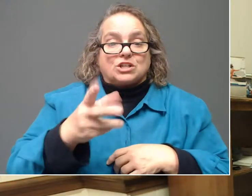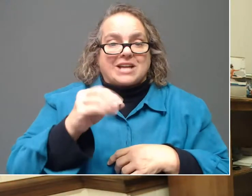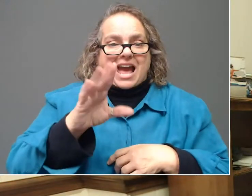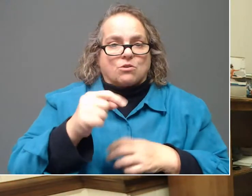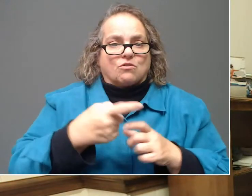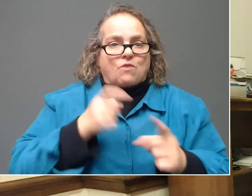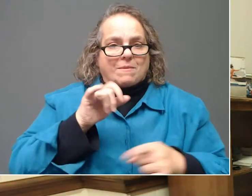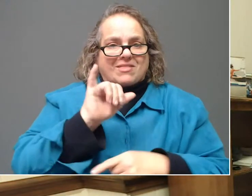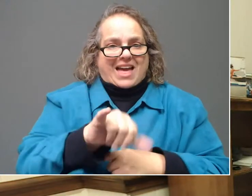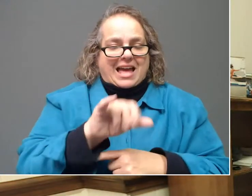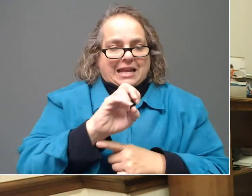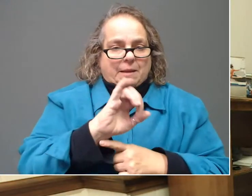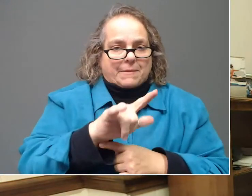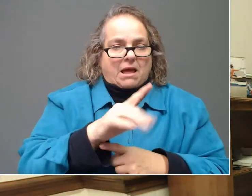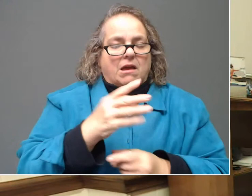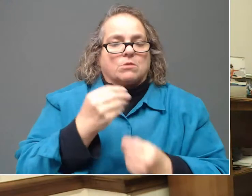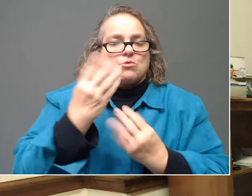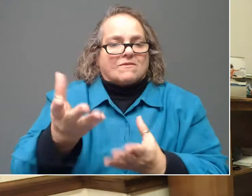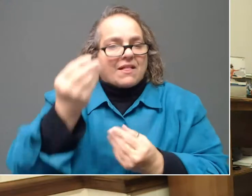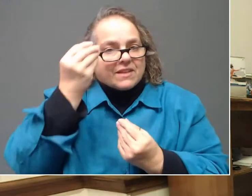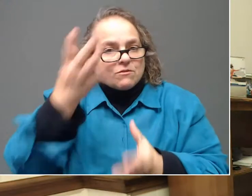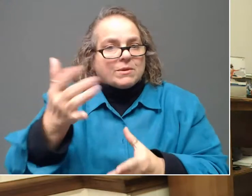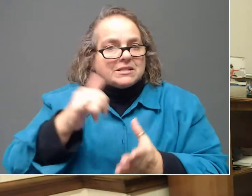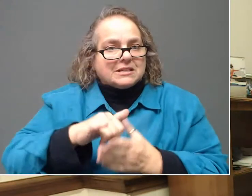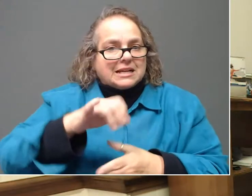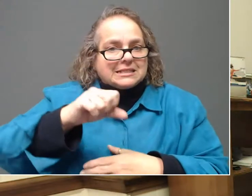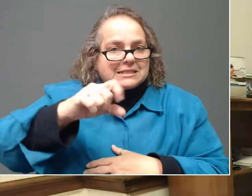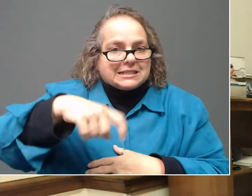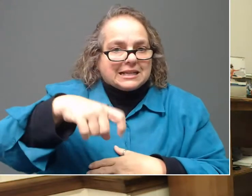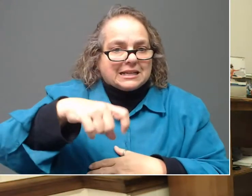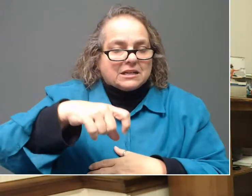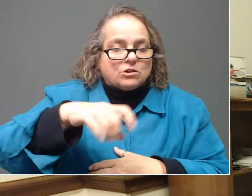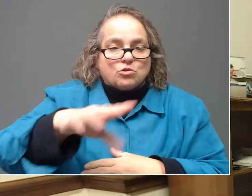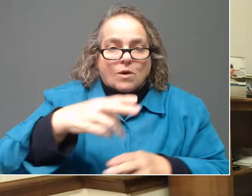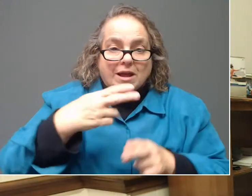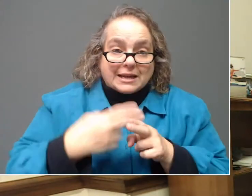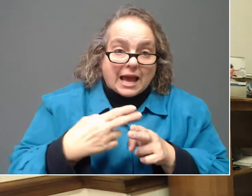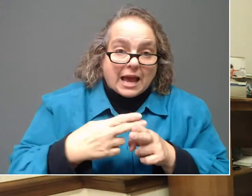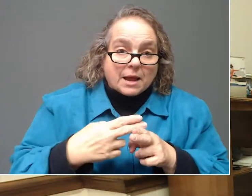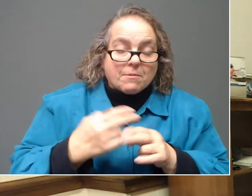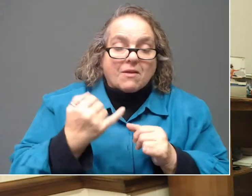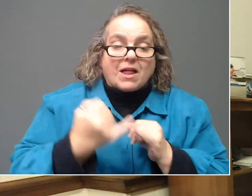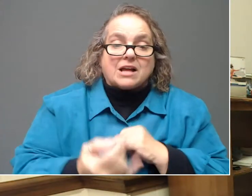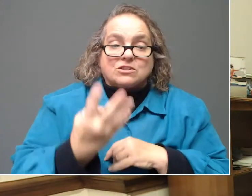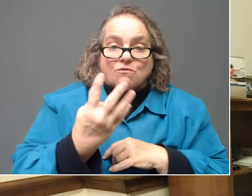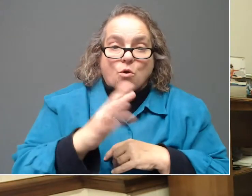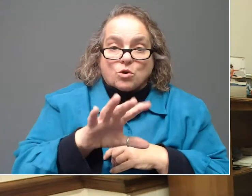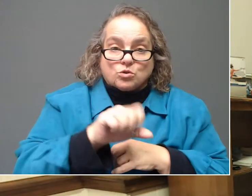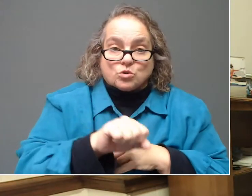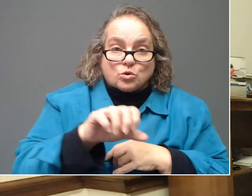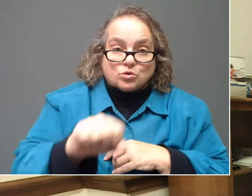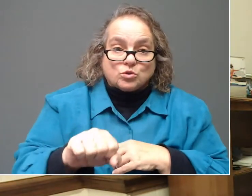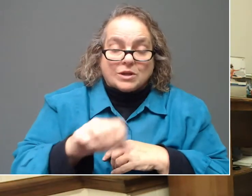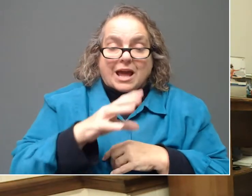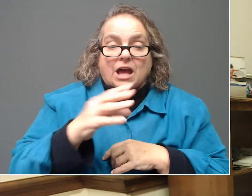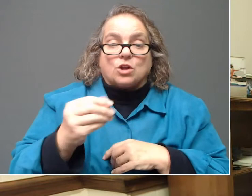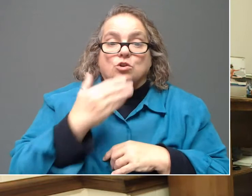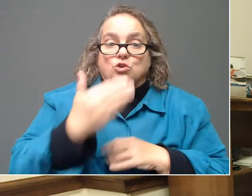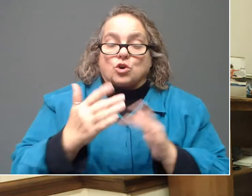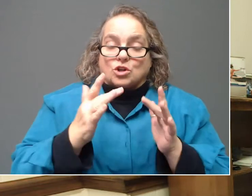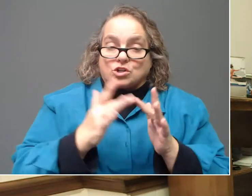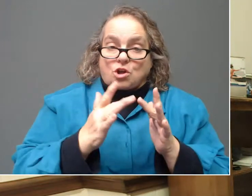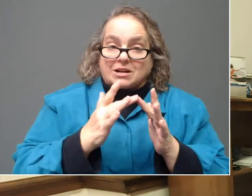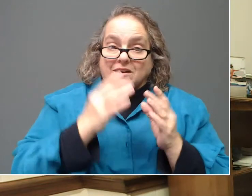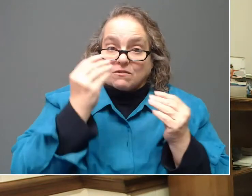the information that is needed, your name, the last four of your social, and good contact information